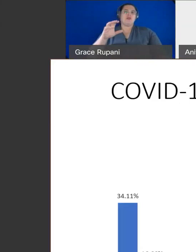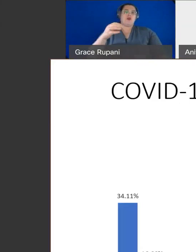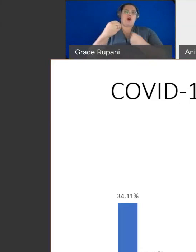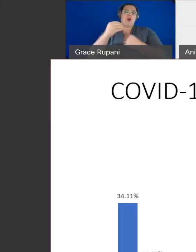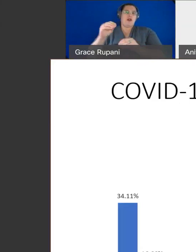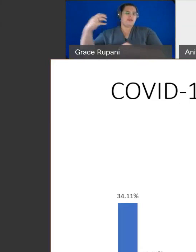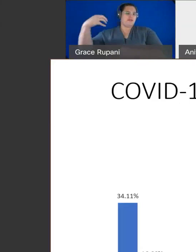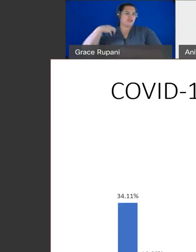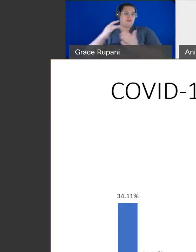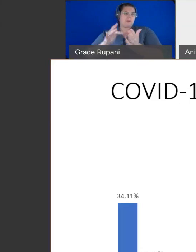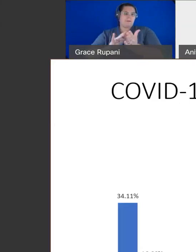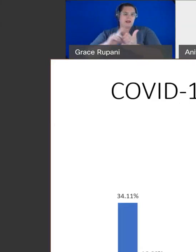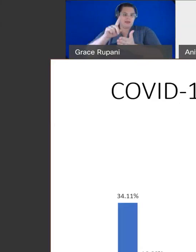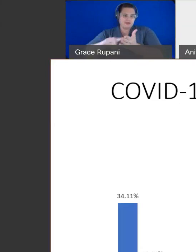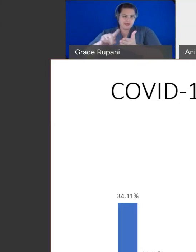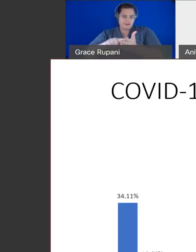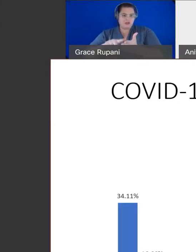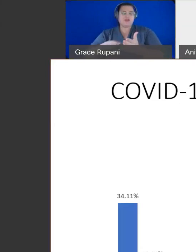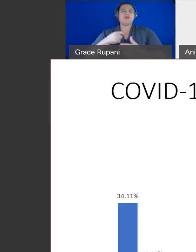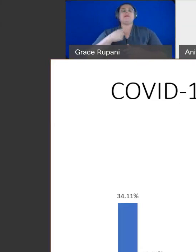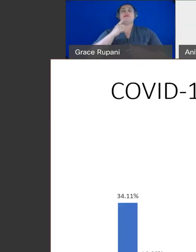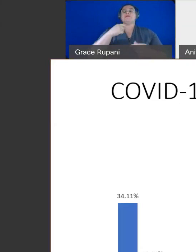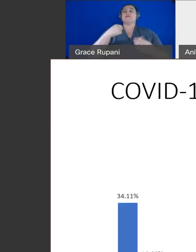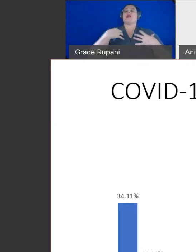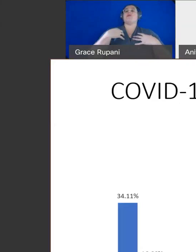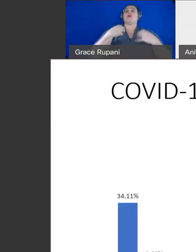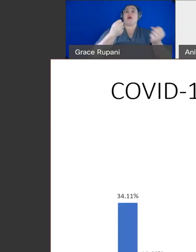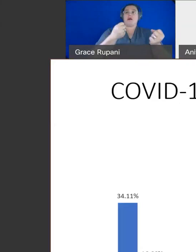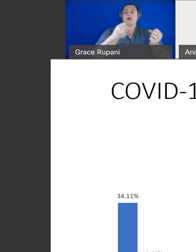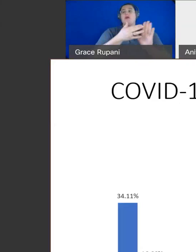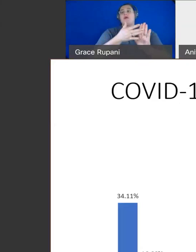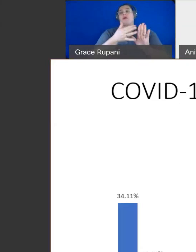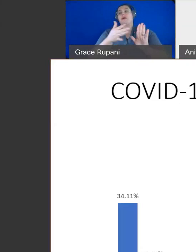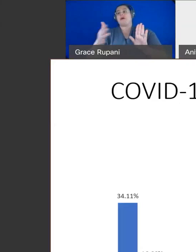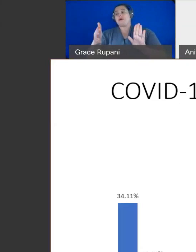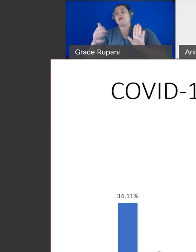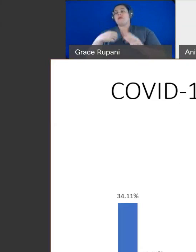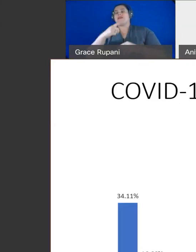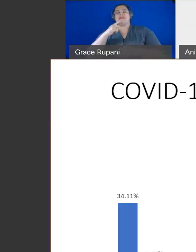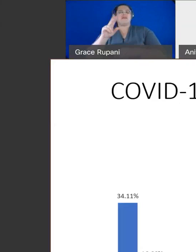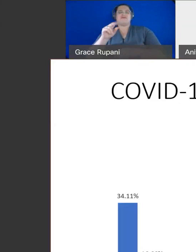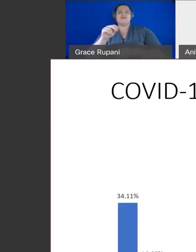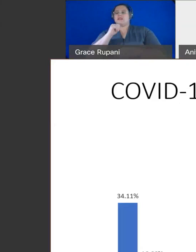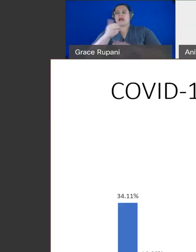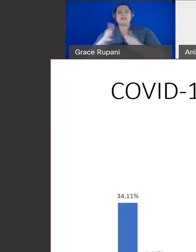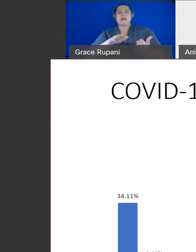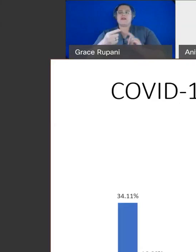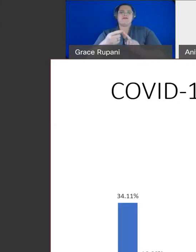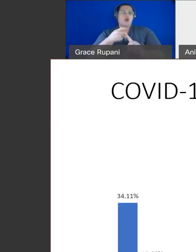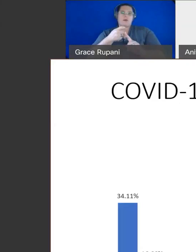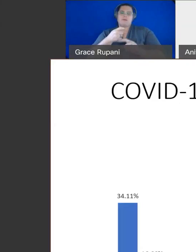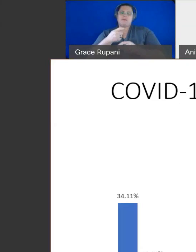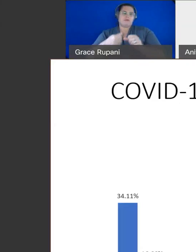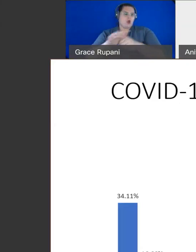death. We do still have 7 where we have not gotten a